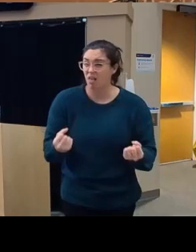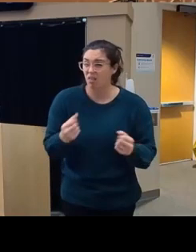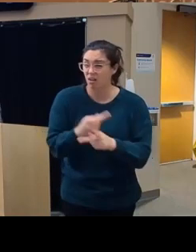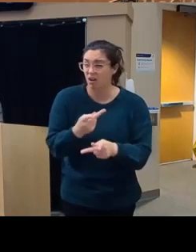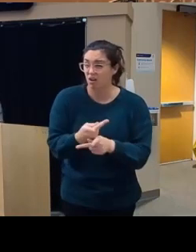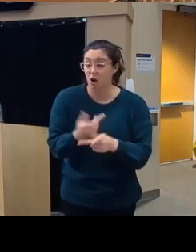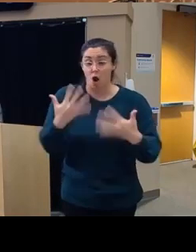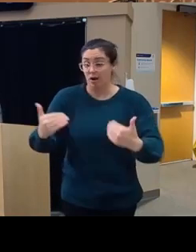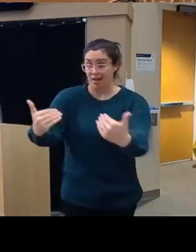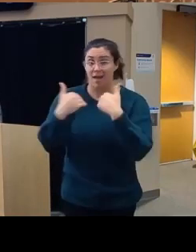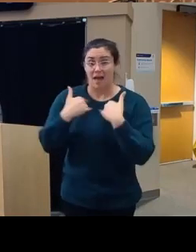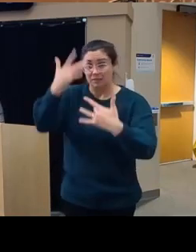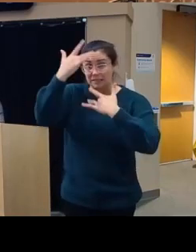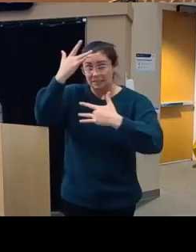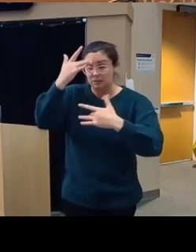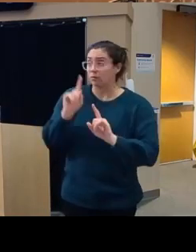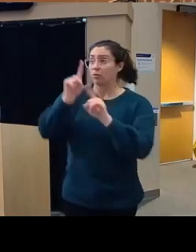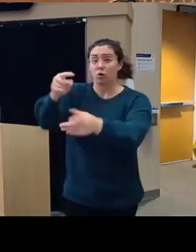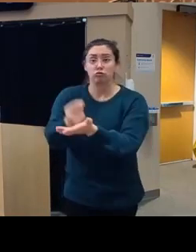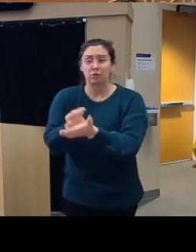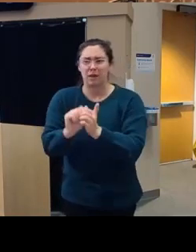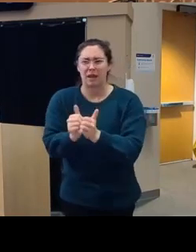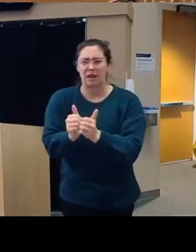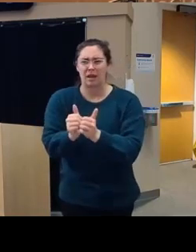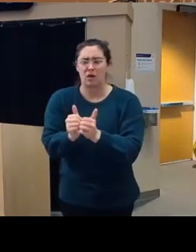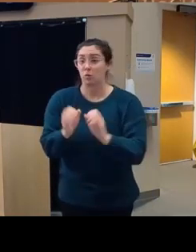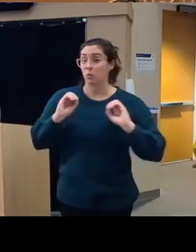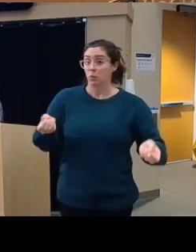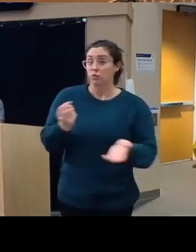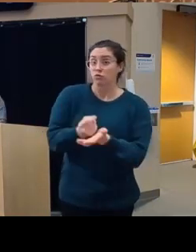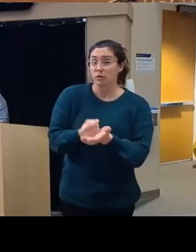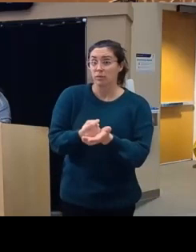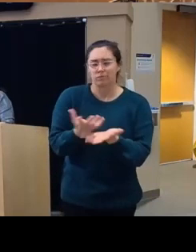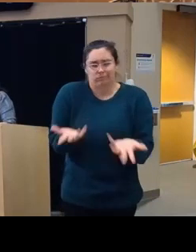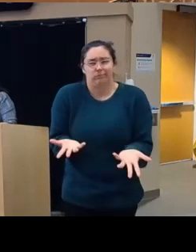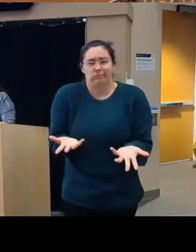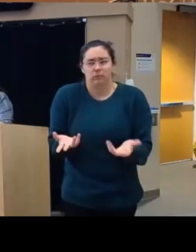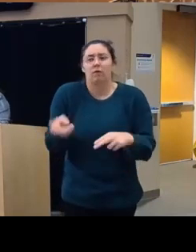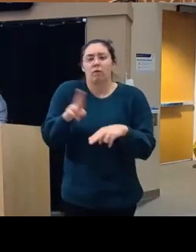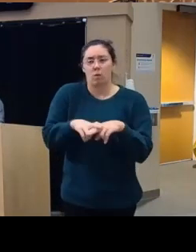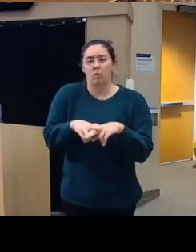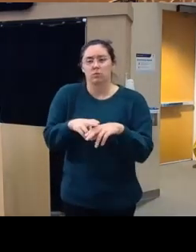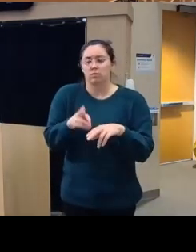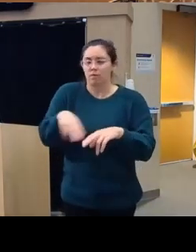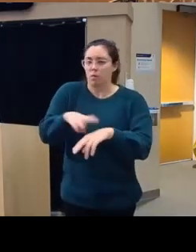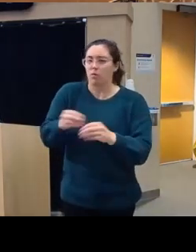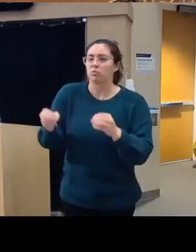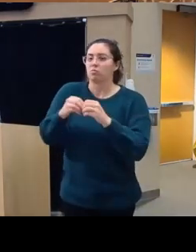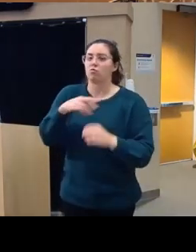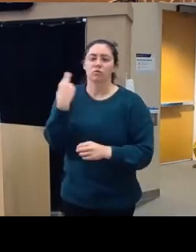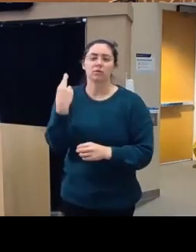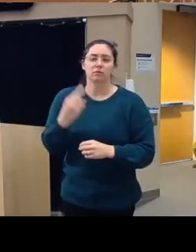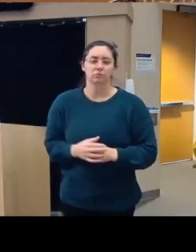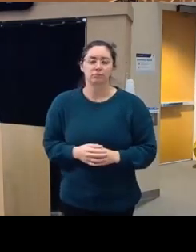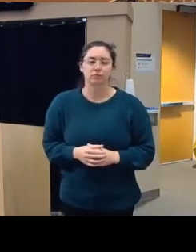have something, how are you getting treated? Because if it's not treated appropriately, then of course you're at higher risk for problems. And that's